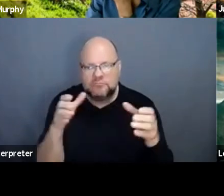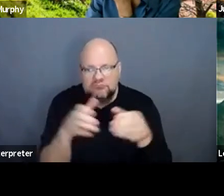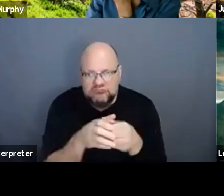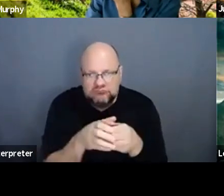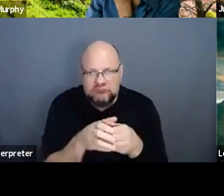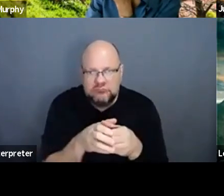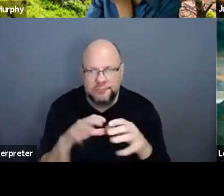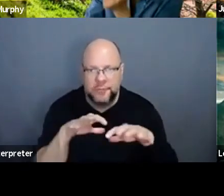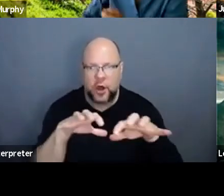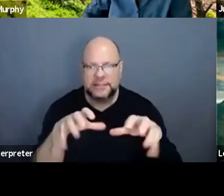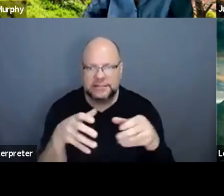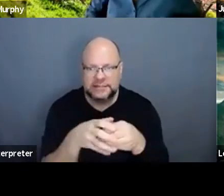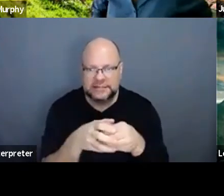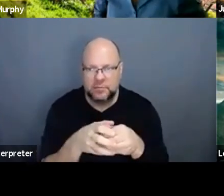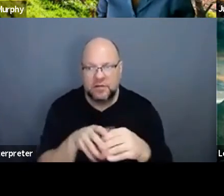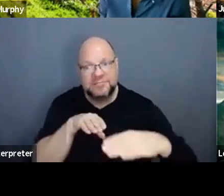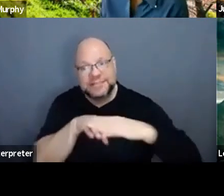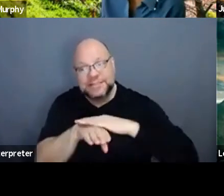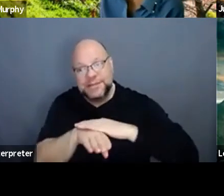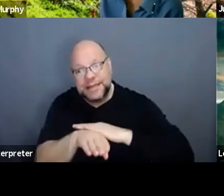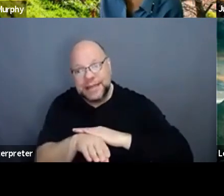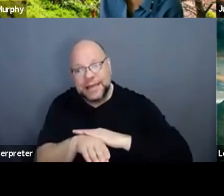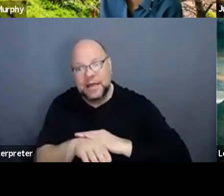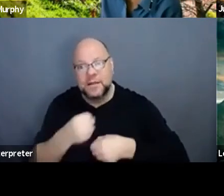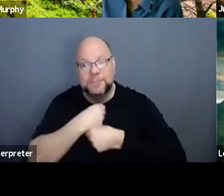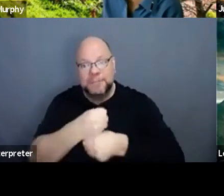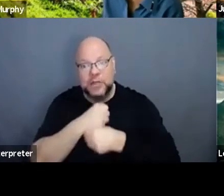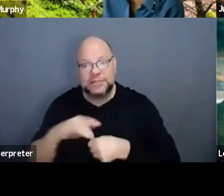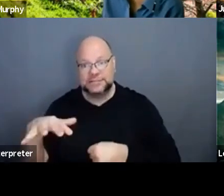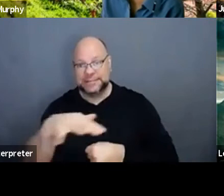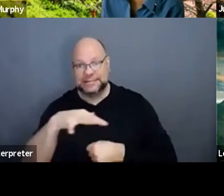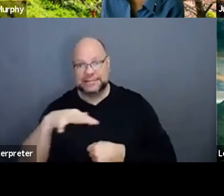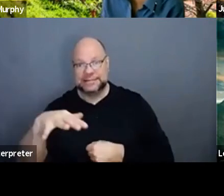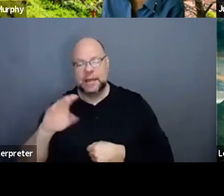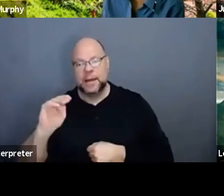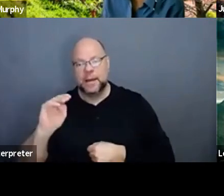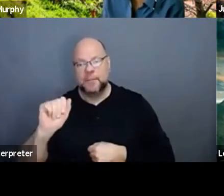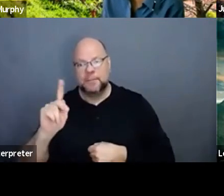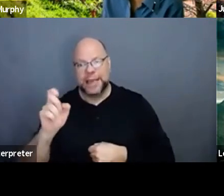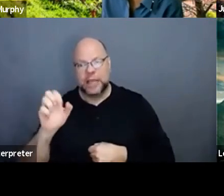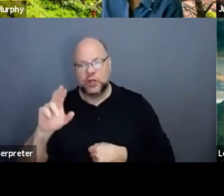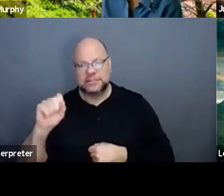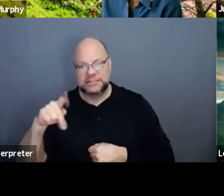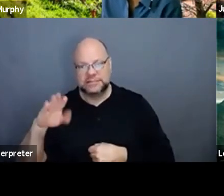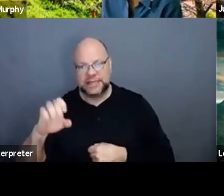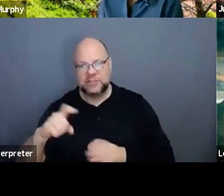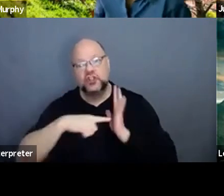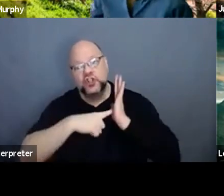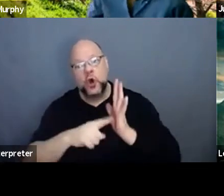I do think that from an accessibility standpoint, the maker spaces have been really great to show the tools for